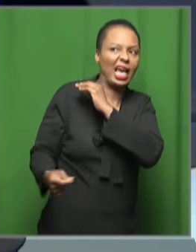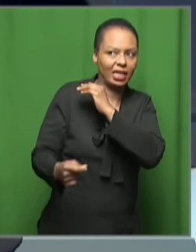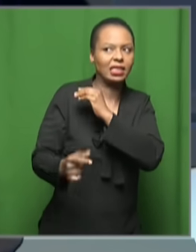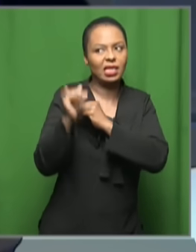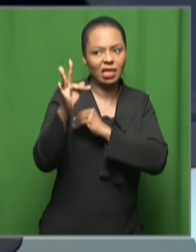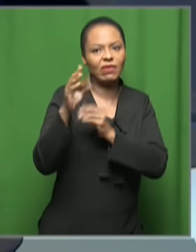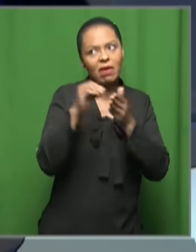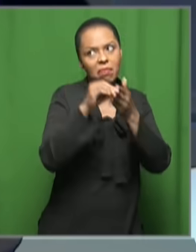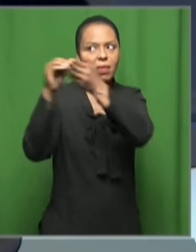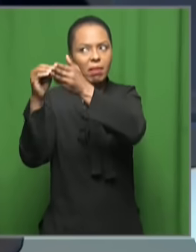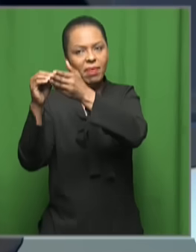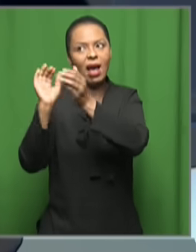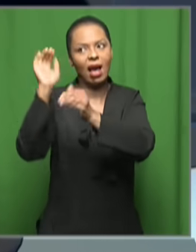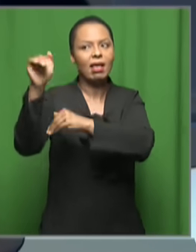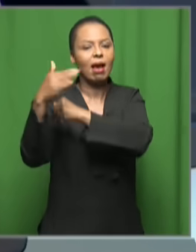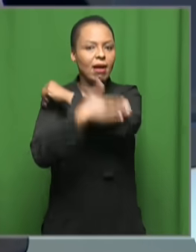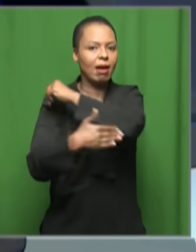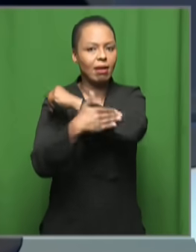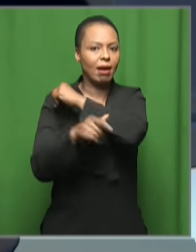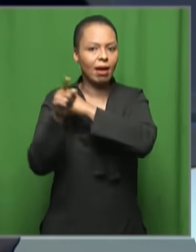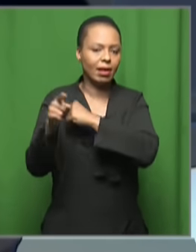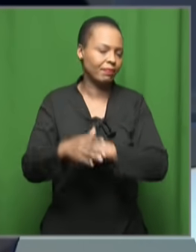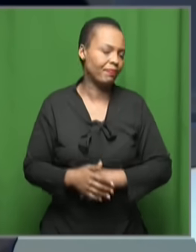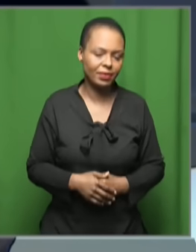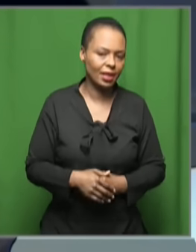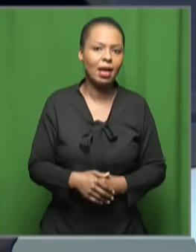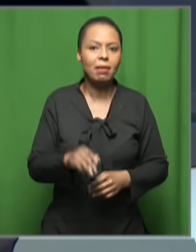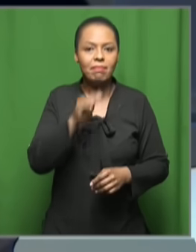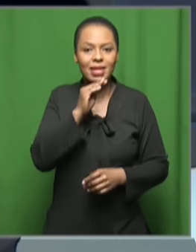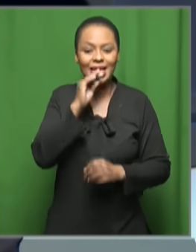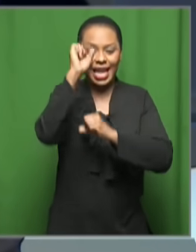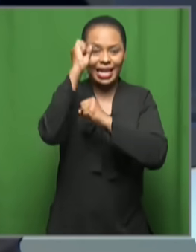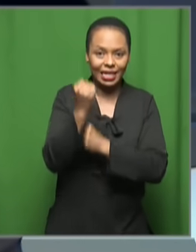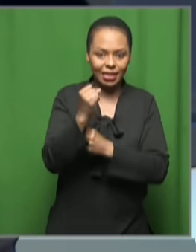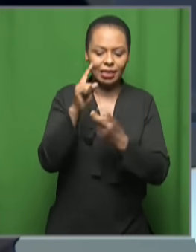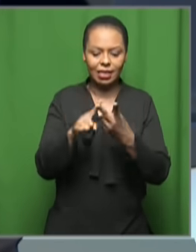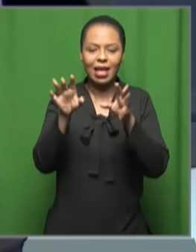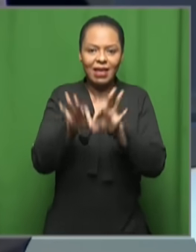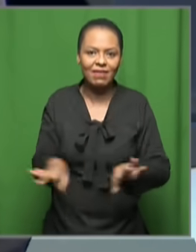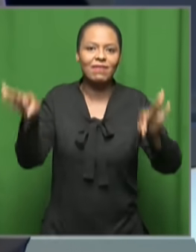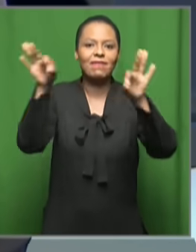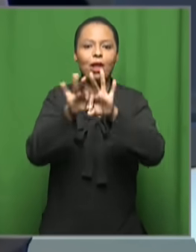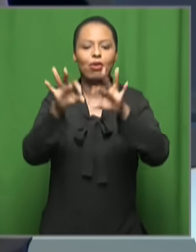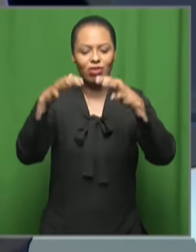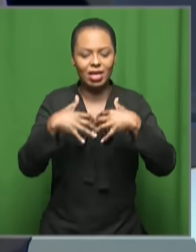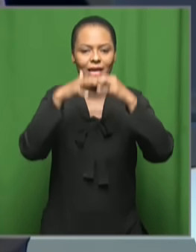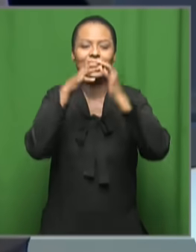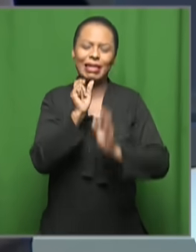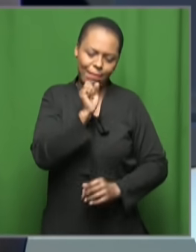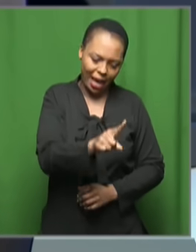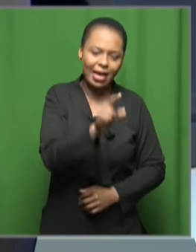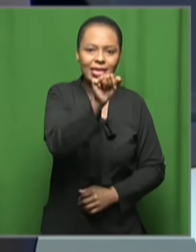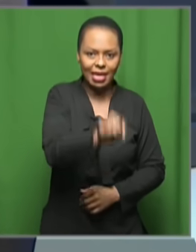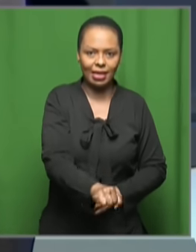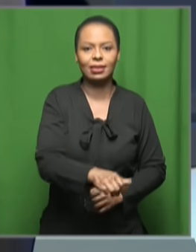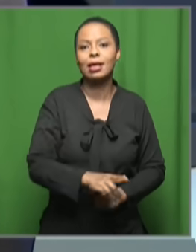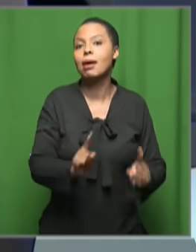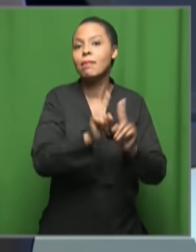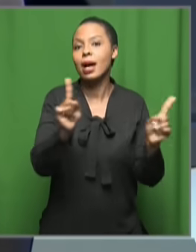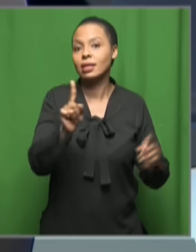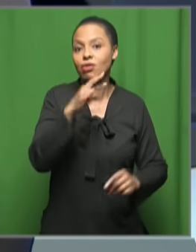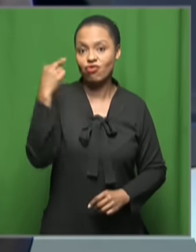of that, but there's literally extraction. So it's industrialization and value creation. It is Thulas, but you have to be